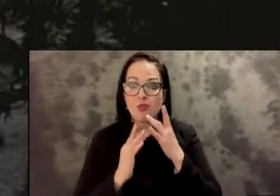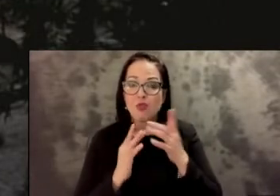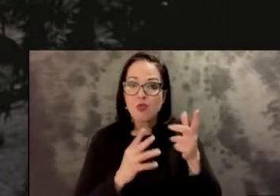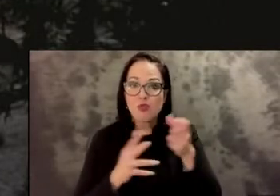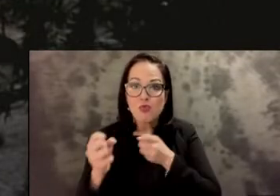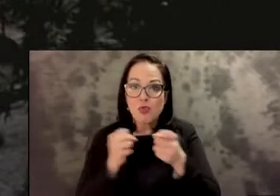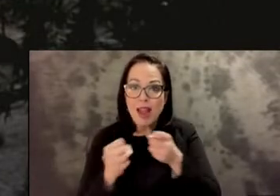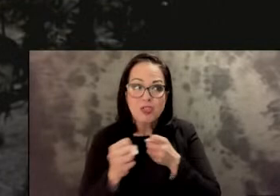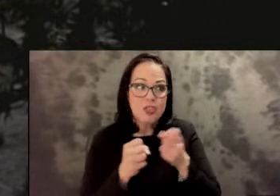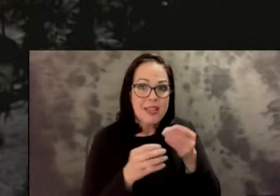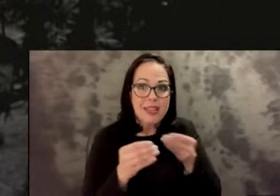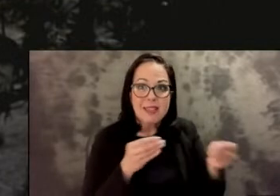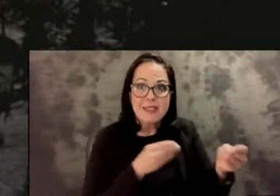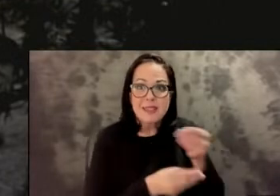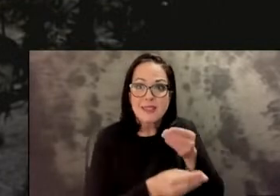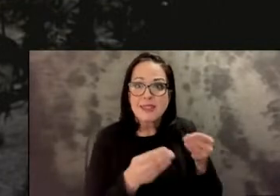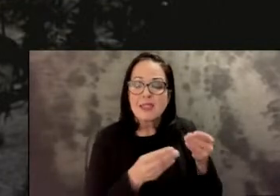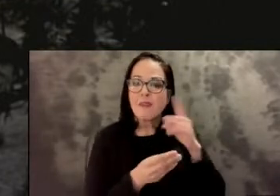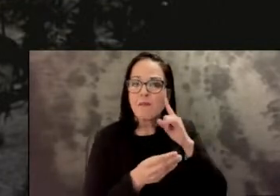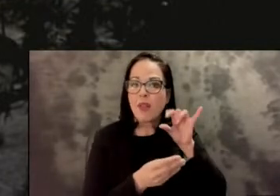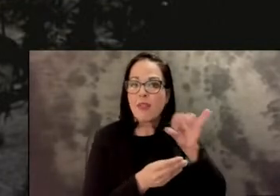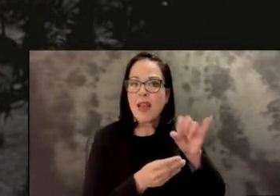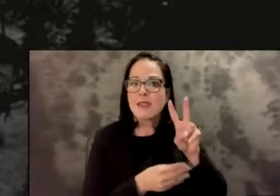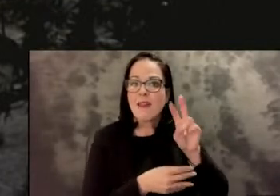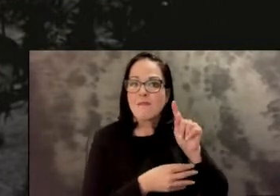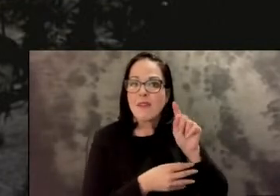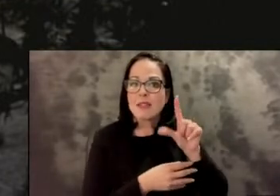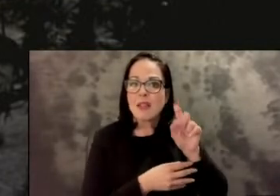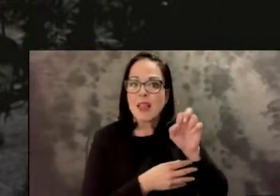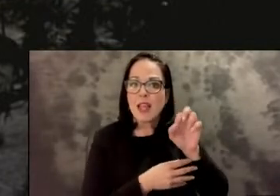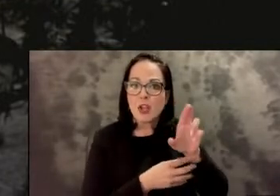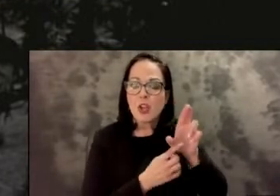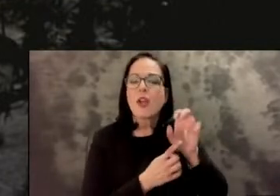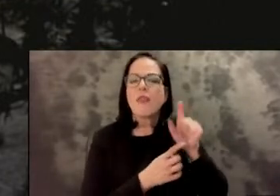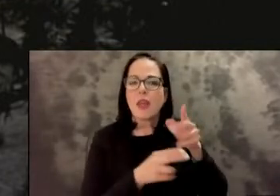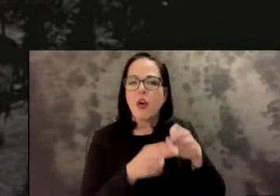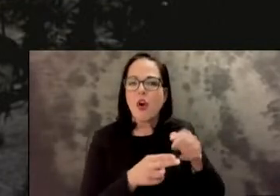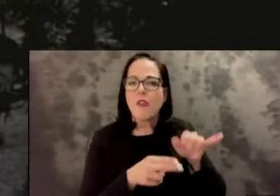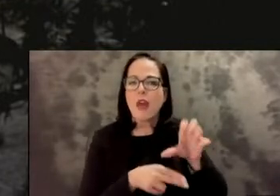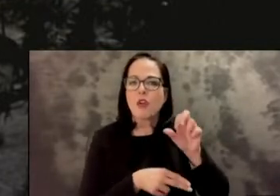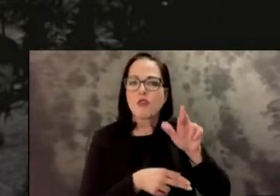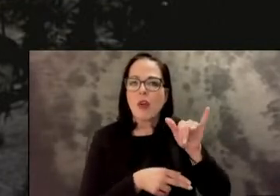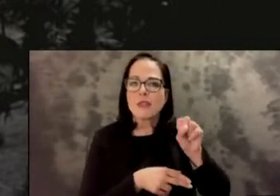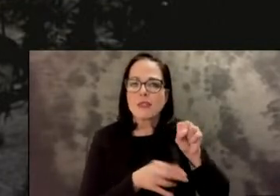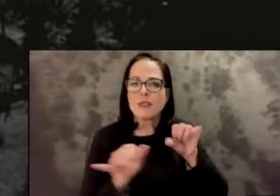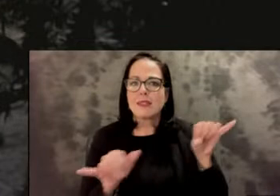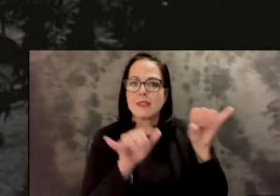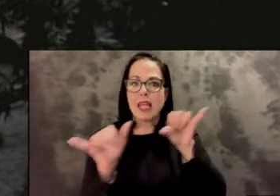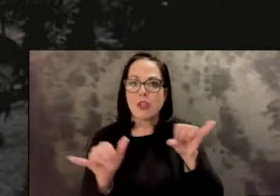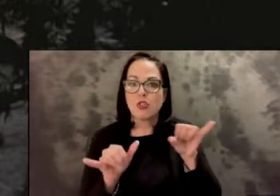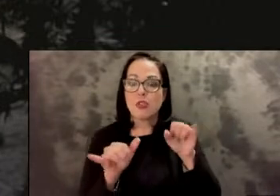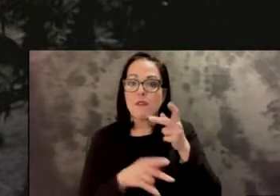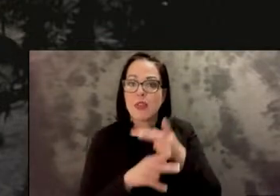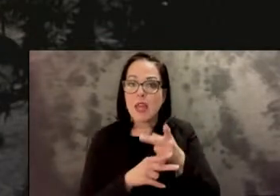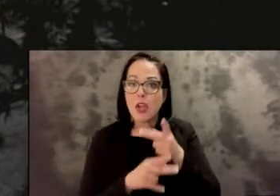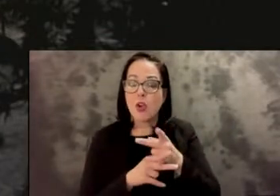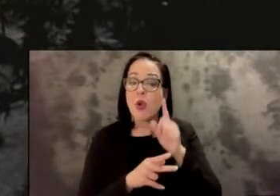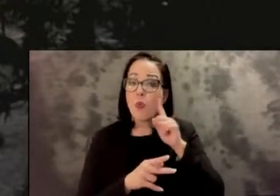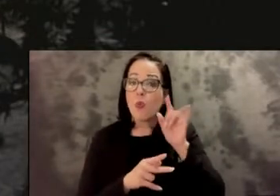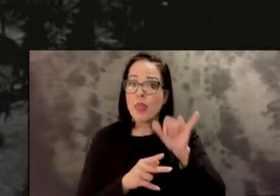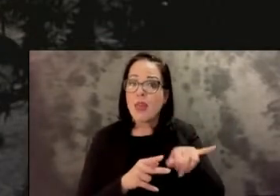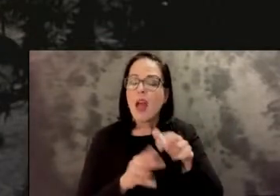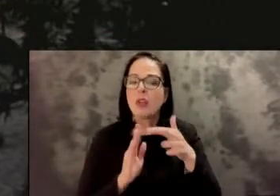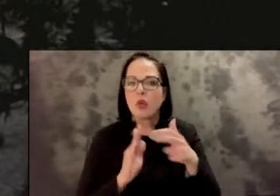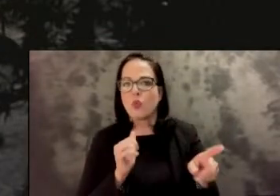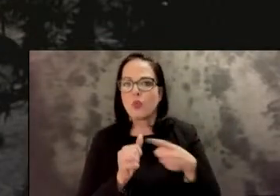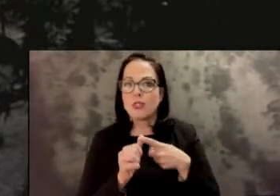scarce resources during a surge. They call that crisis standards of care. And the original guidelines they came out with in April did